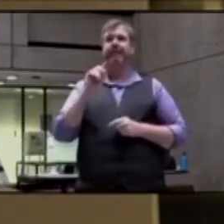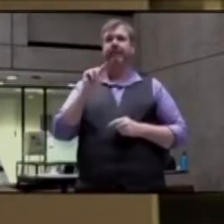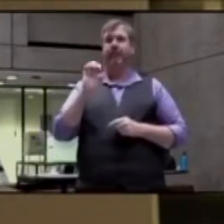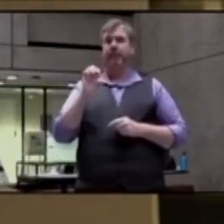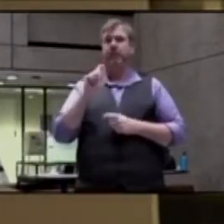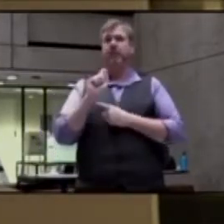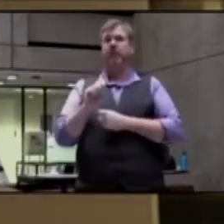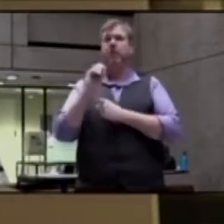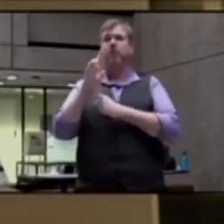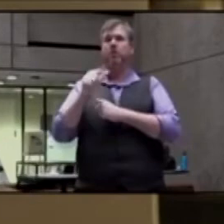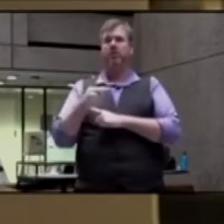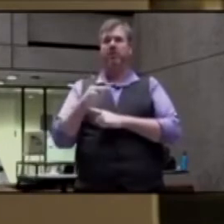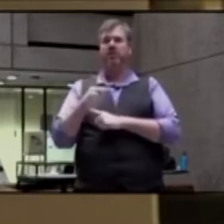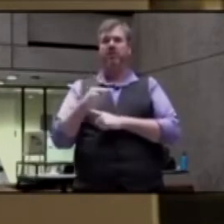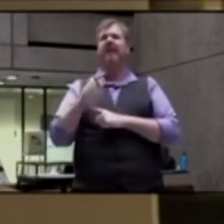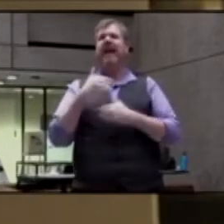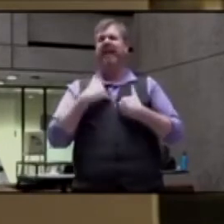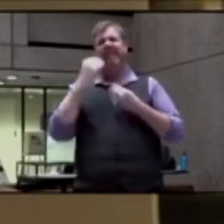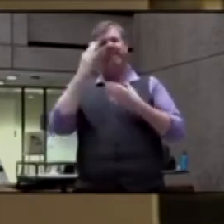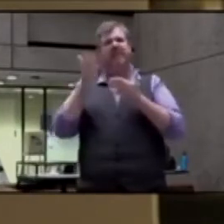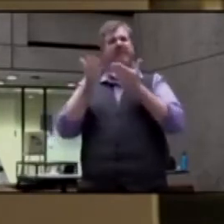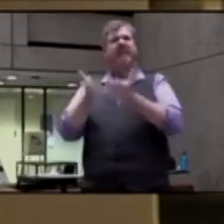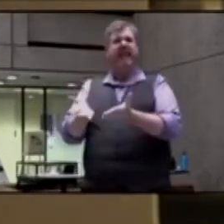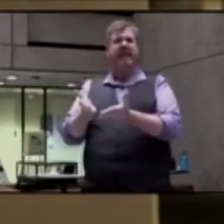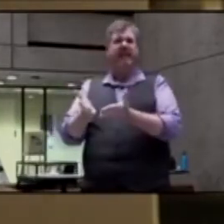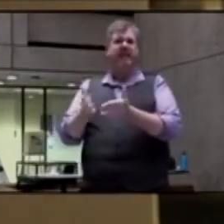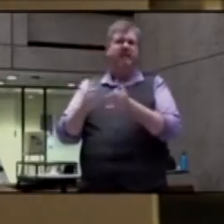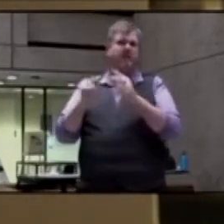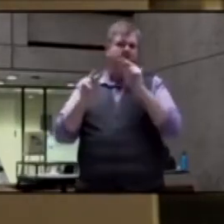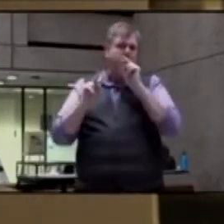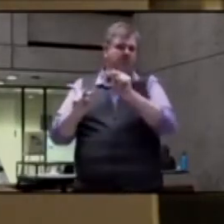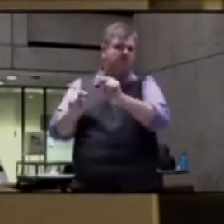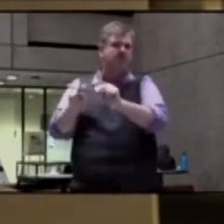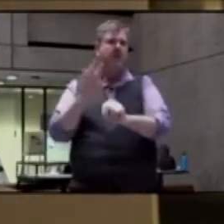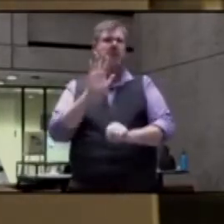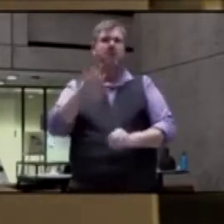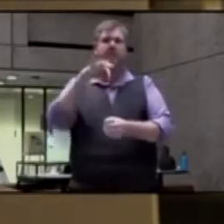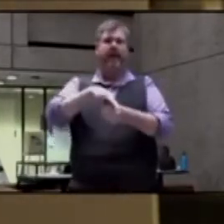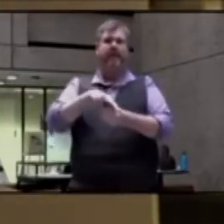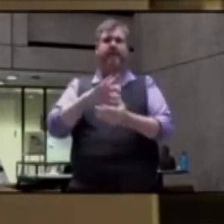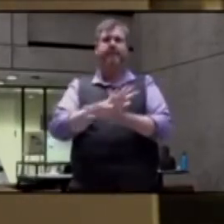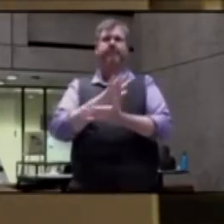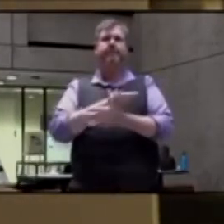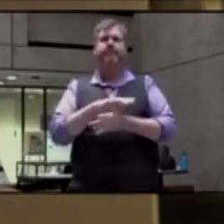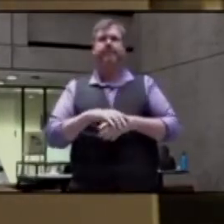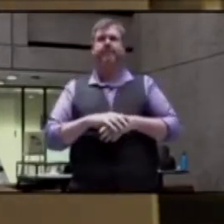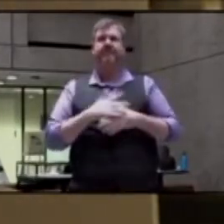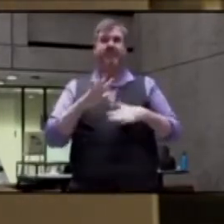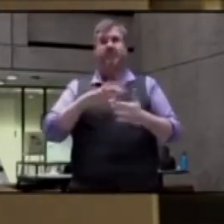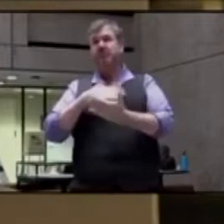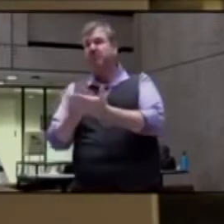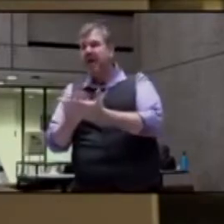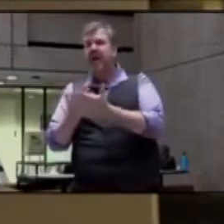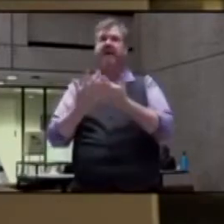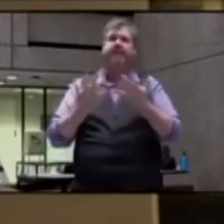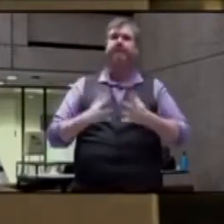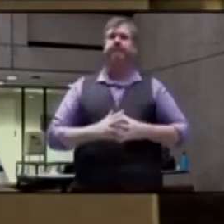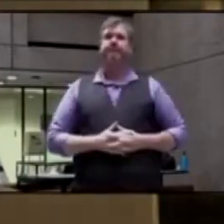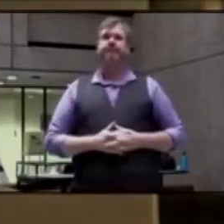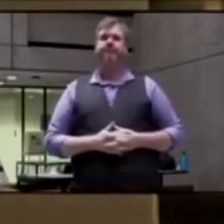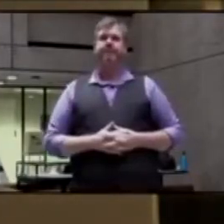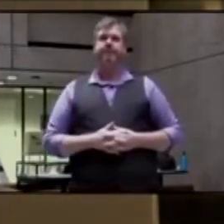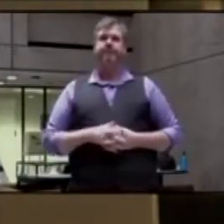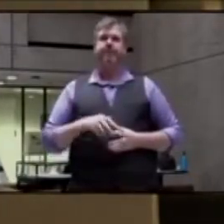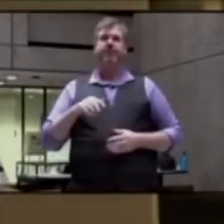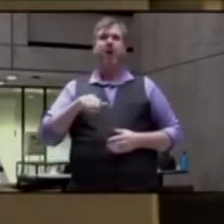day we mailed it, the day we received it. But the Where's My Ballot has a few more steps in it if you'd like to track every